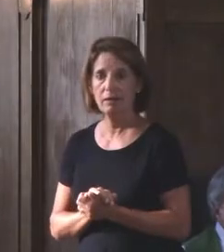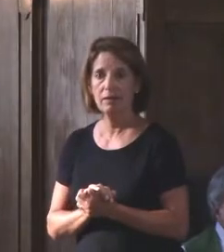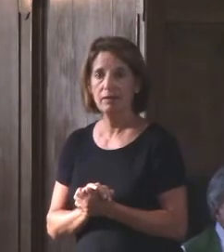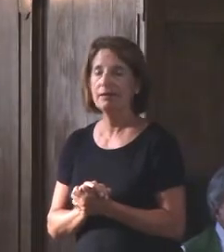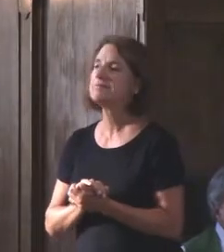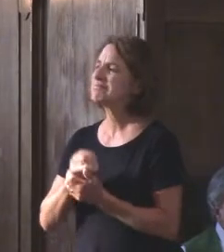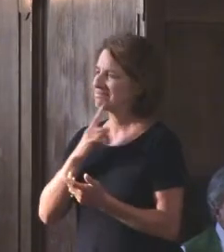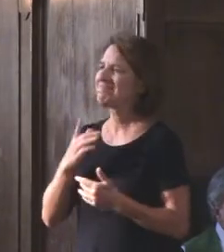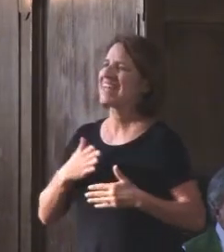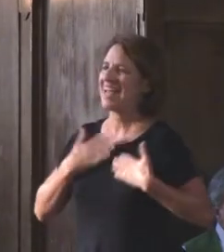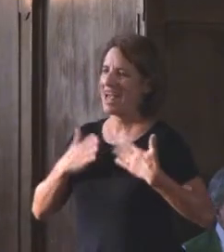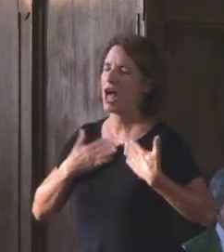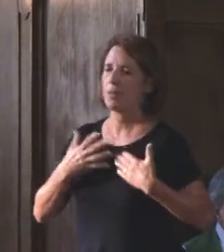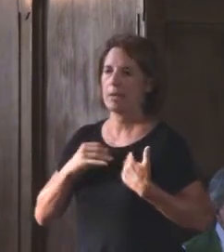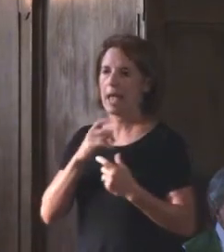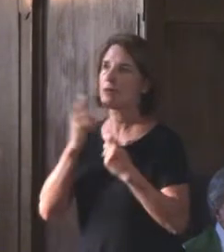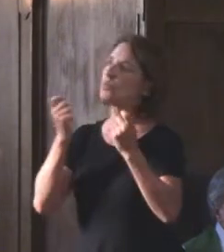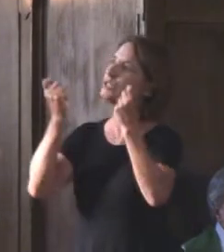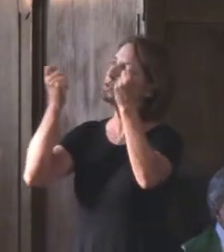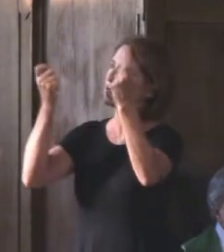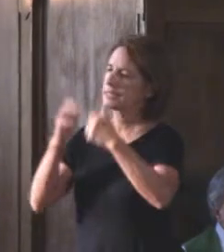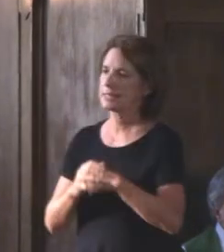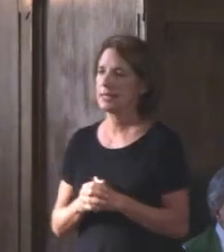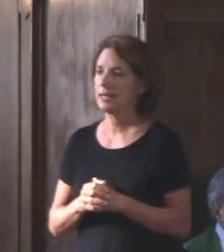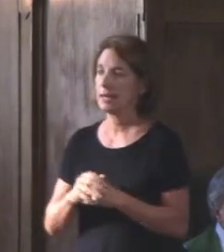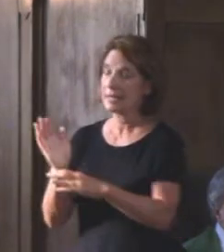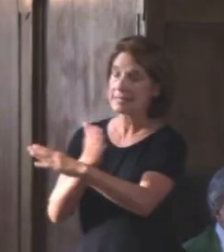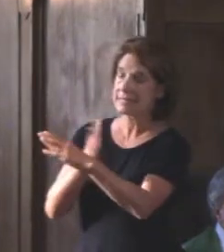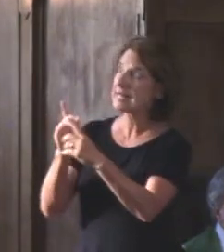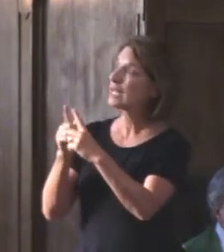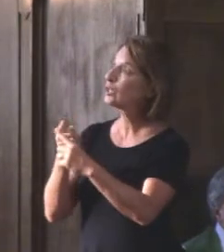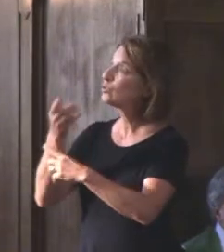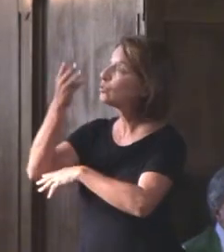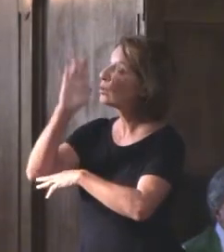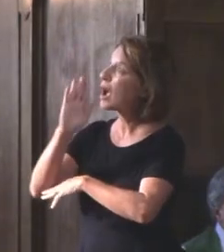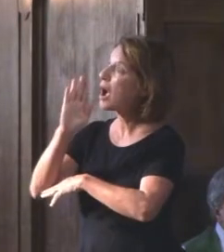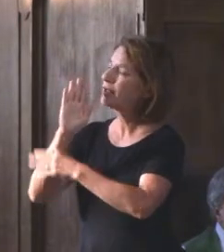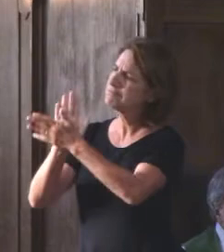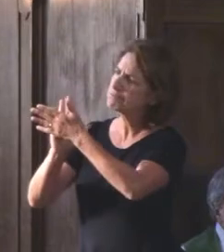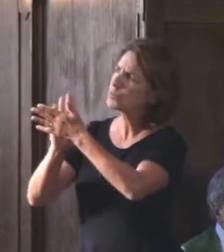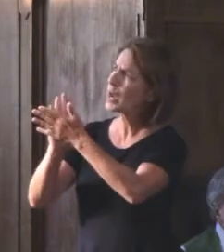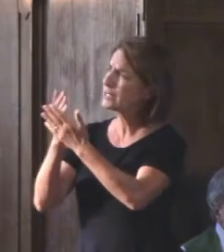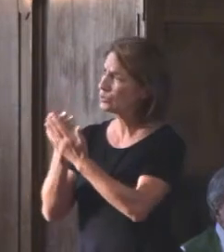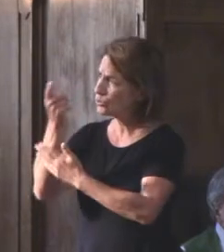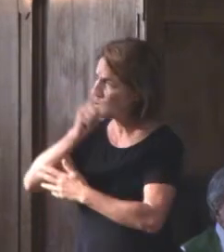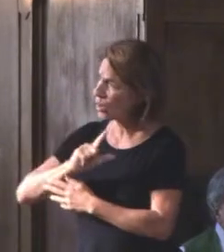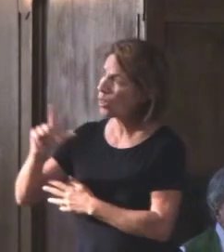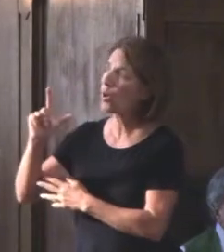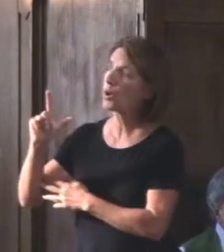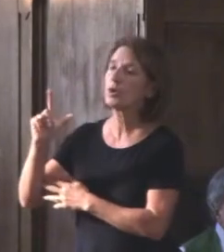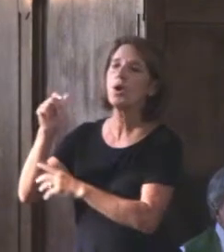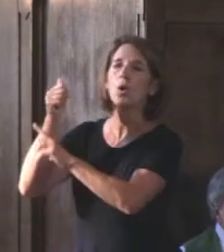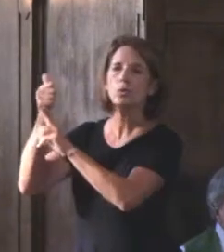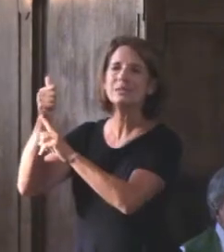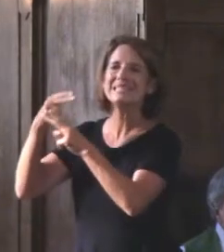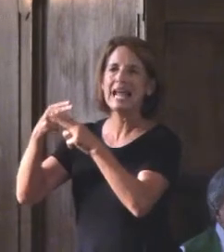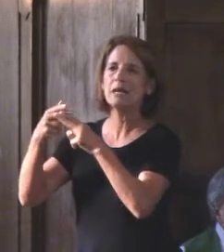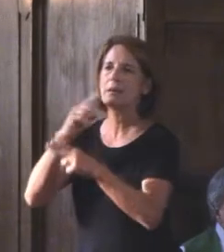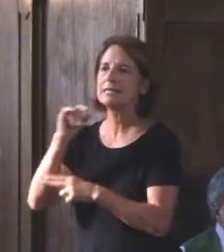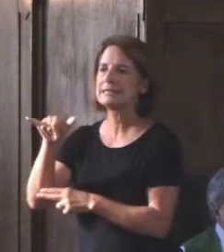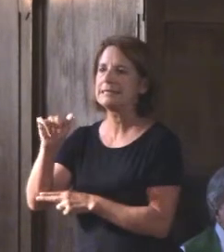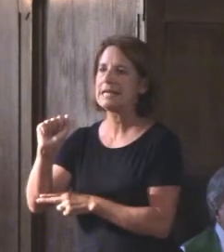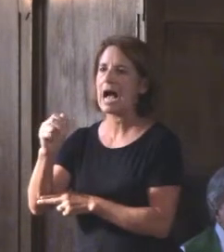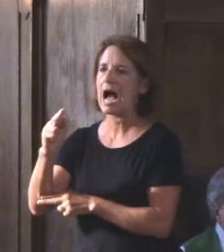rejoice. Sing to God, chant praise to the Lord, whose name is Yahweh.